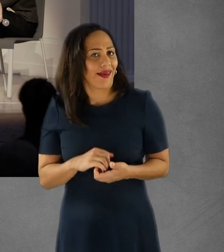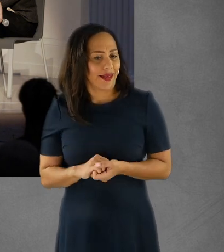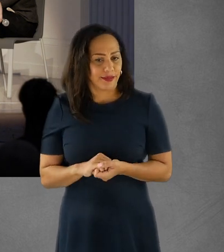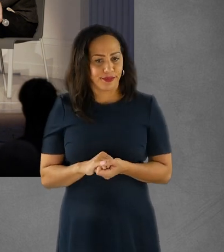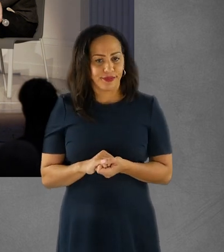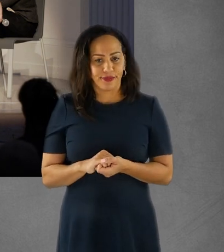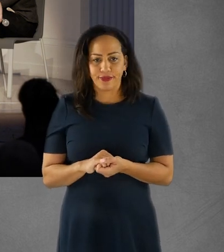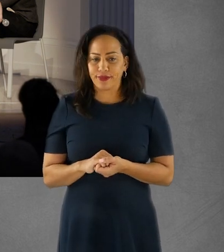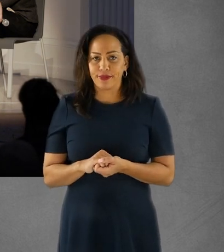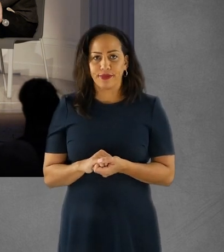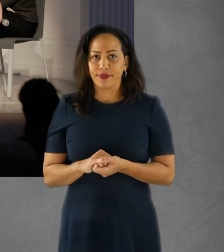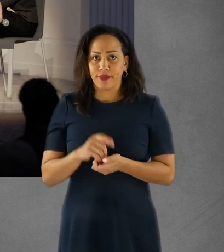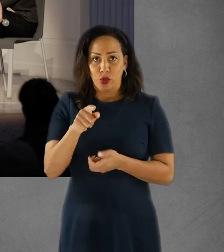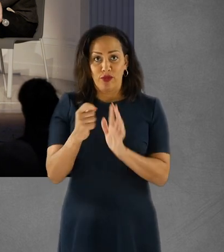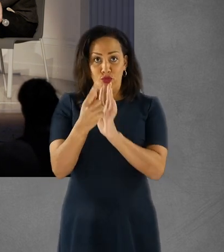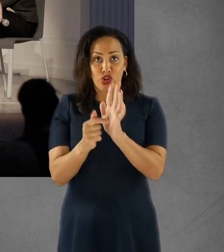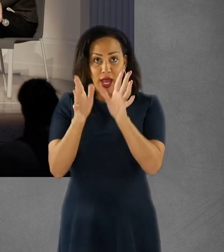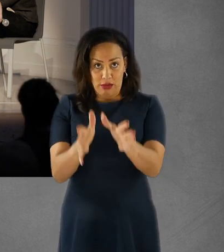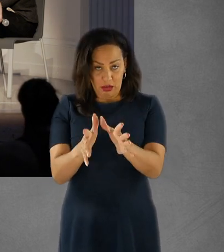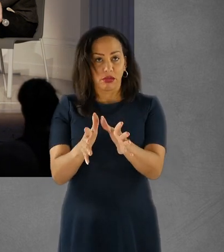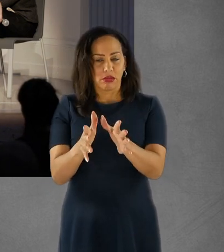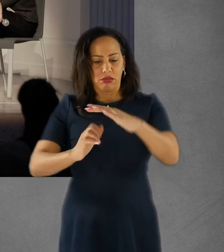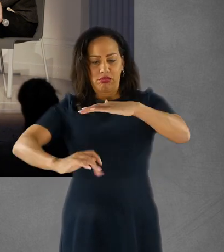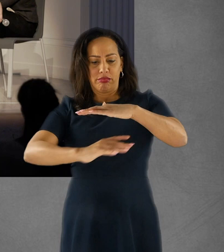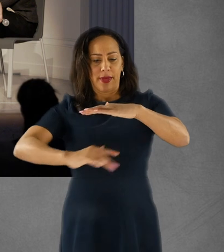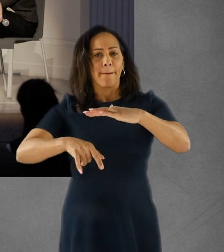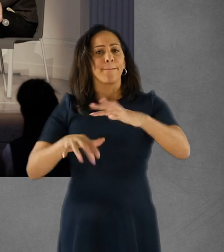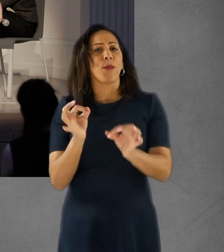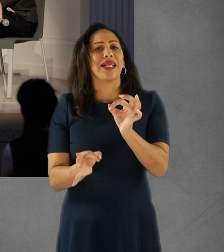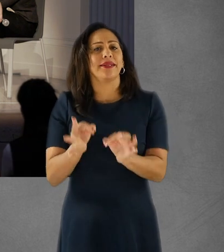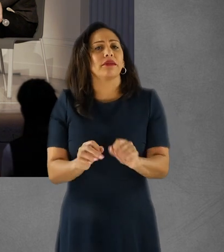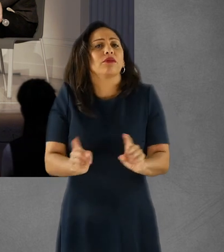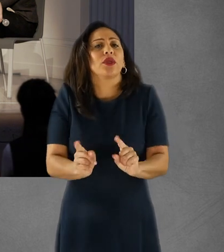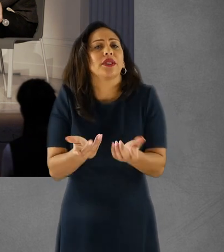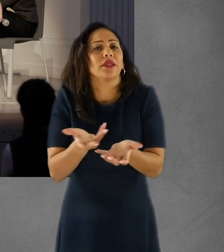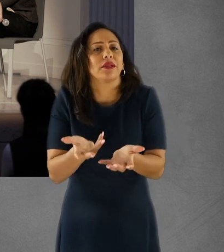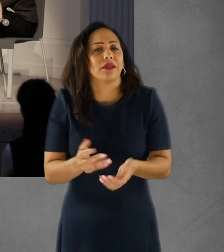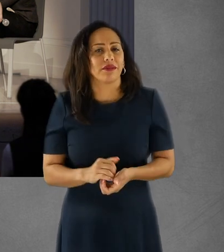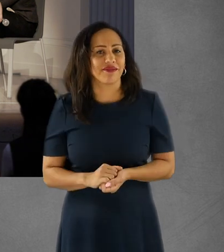in devoting this